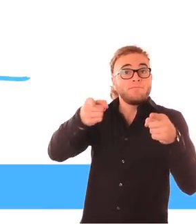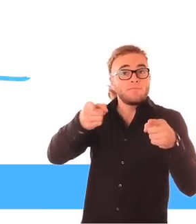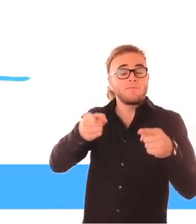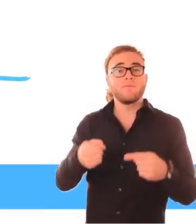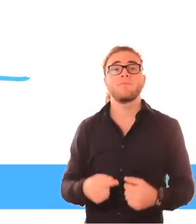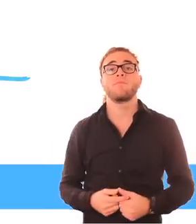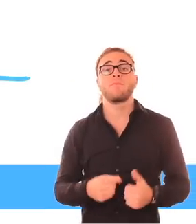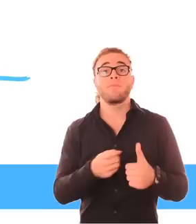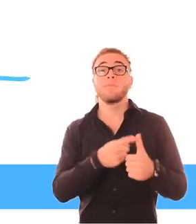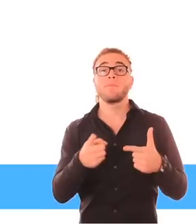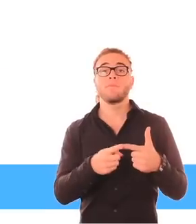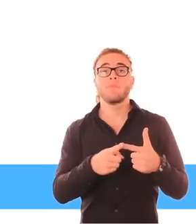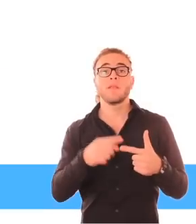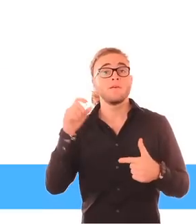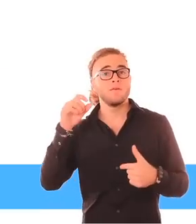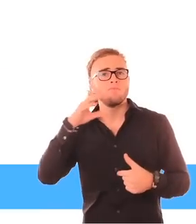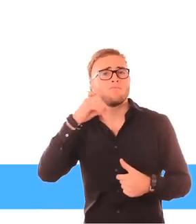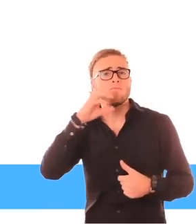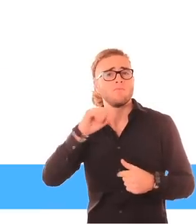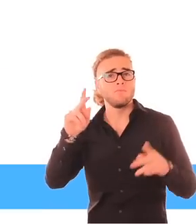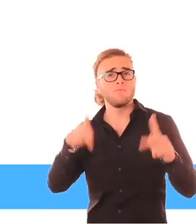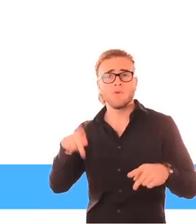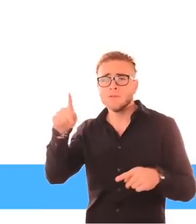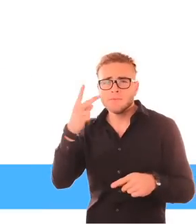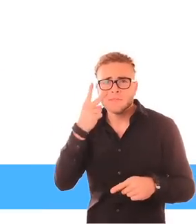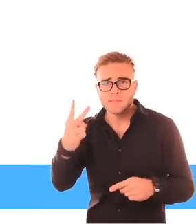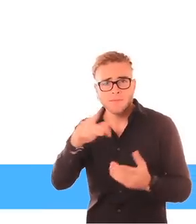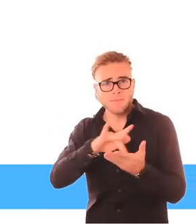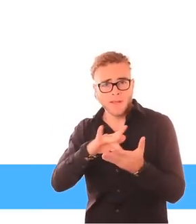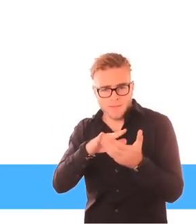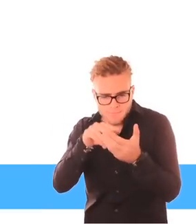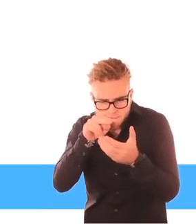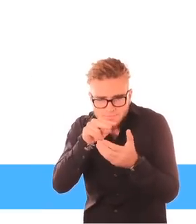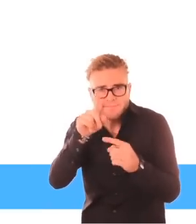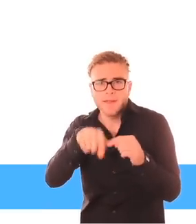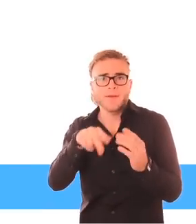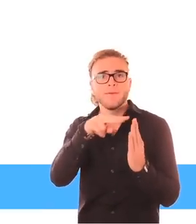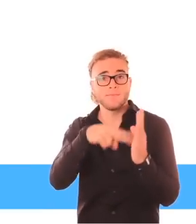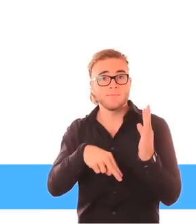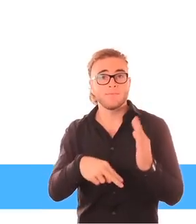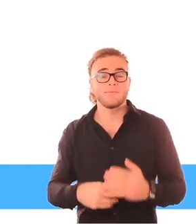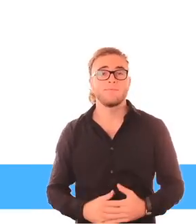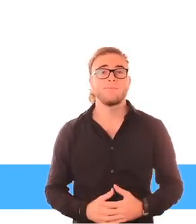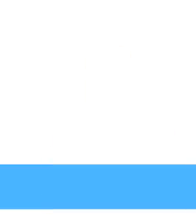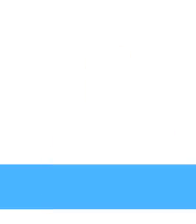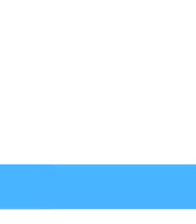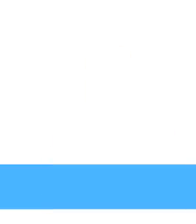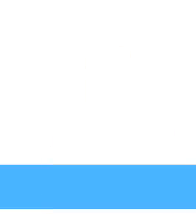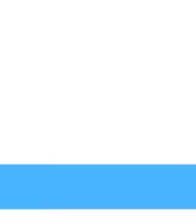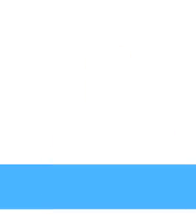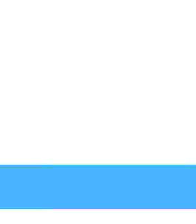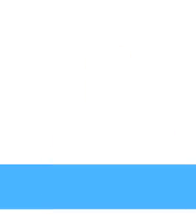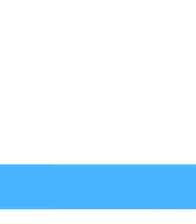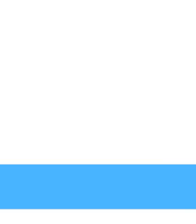elevator out of order. A senior who can't read the small print instructions on his medication. Elderly person unable to read small